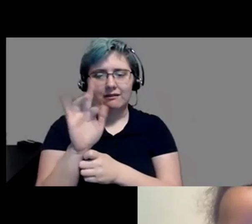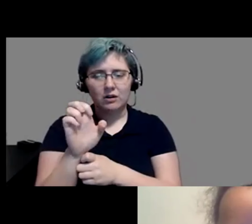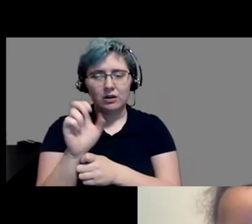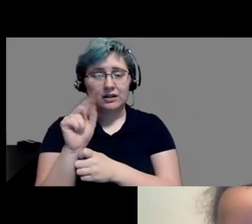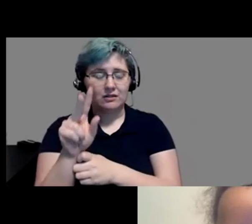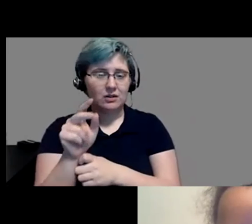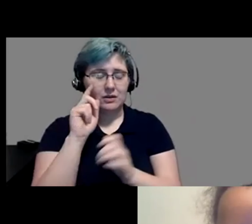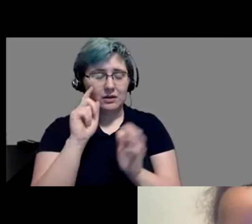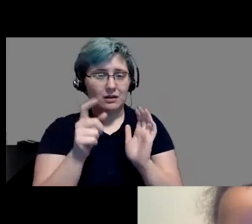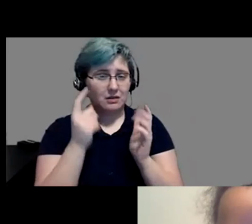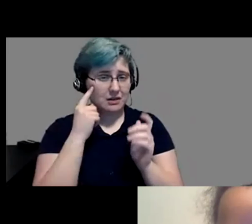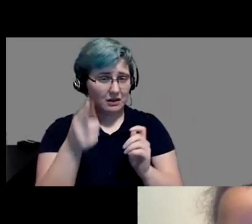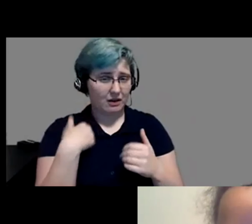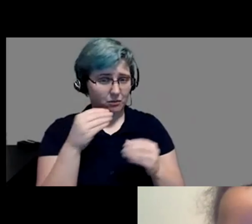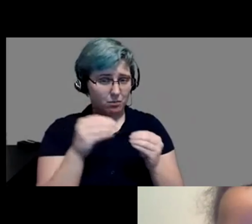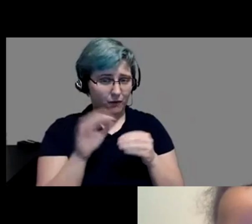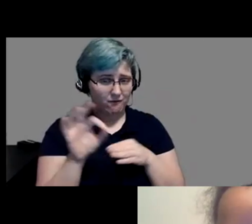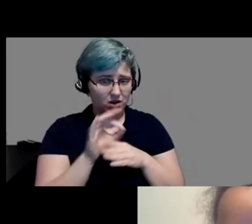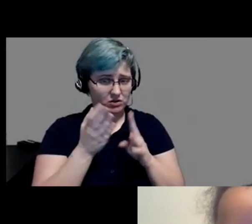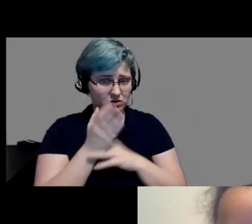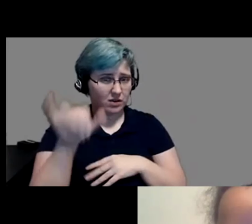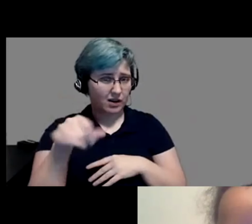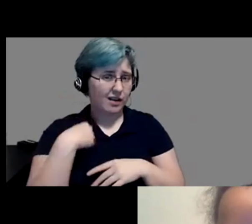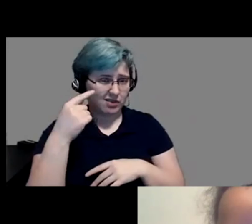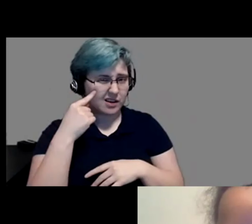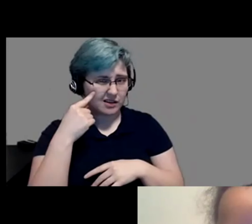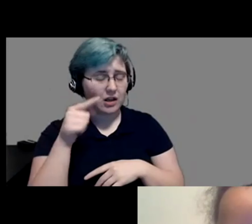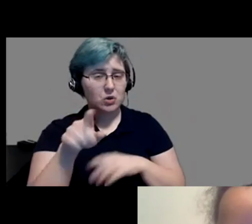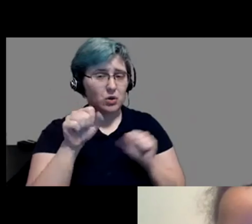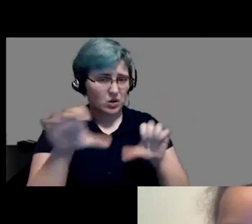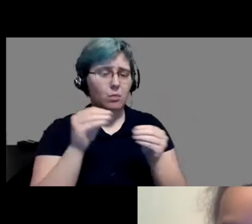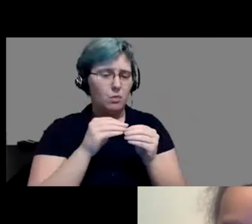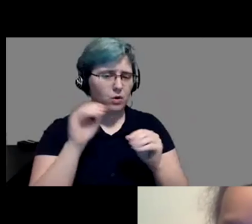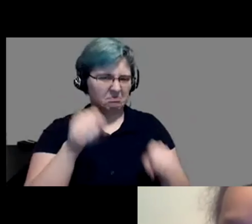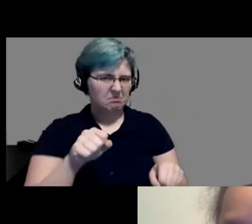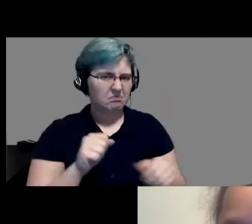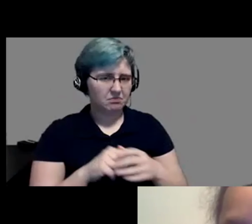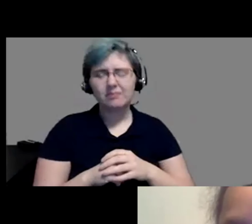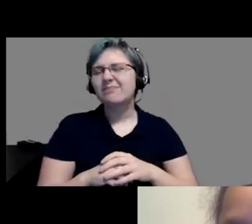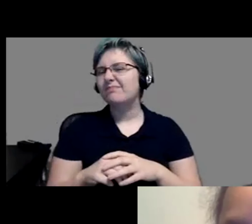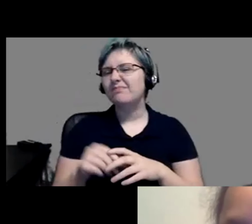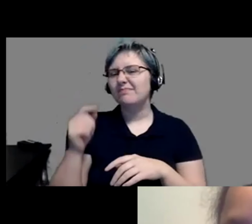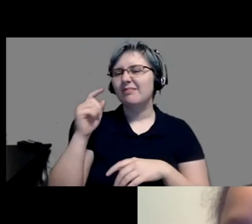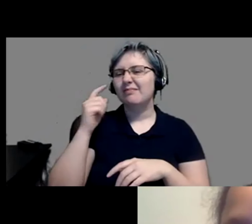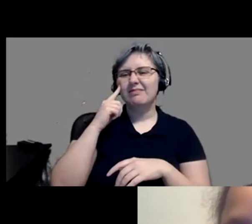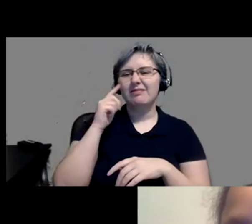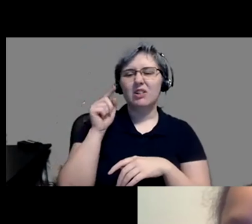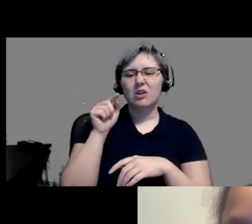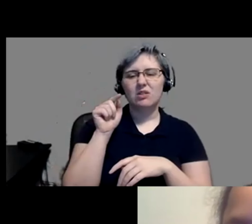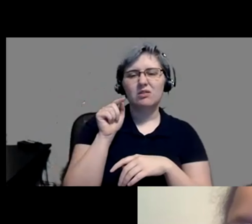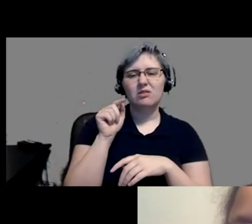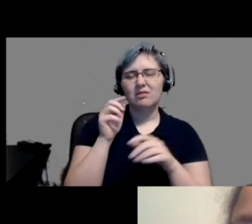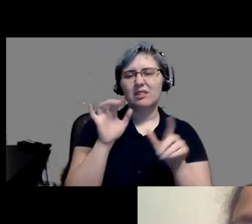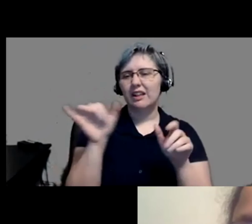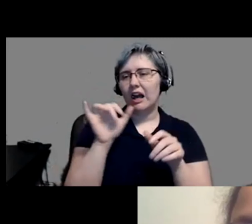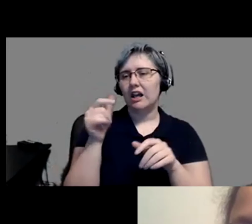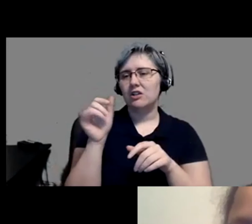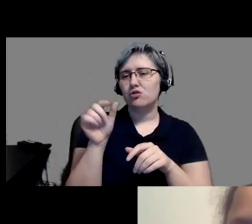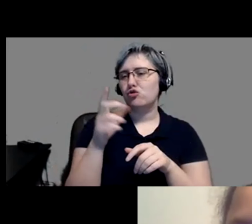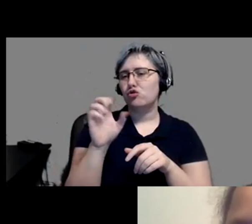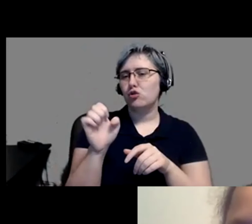more functionality and do more things. Yeah, I think you would like what George was talking about too.